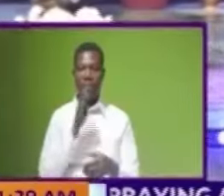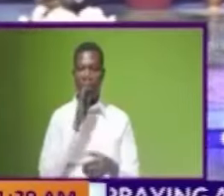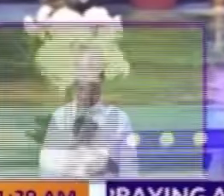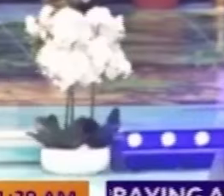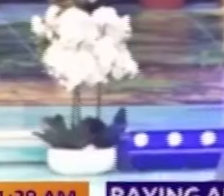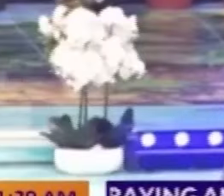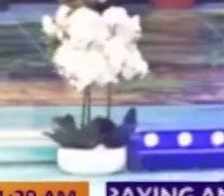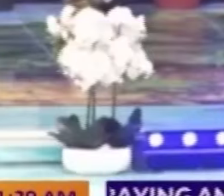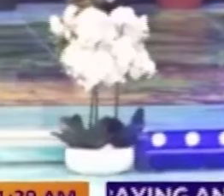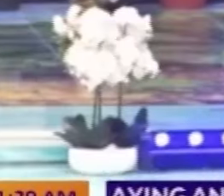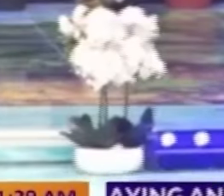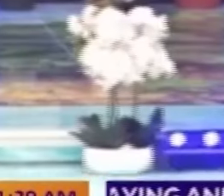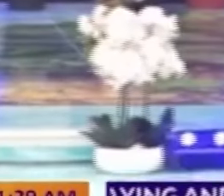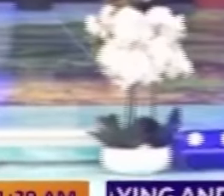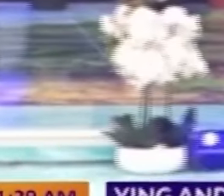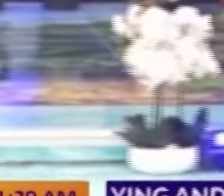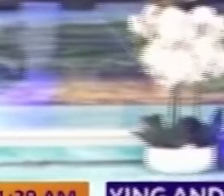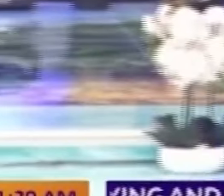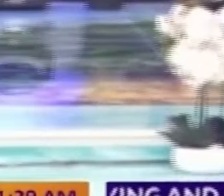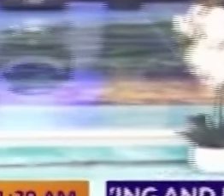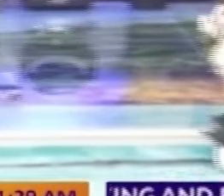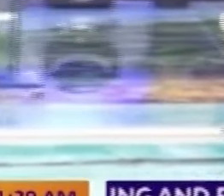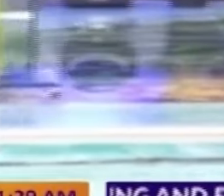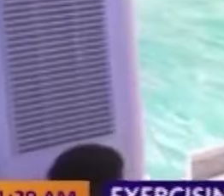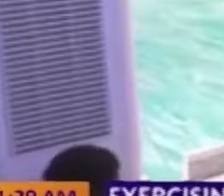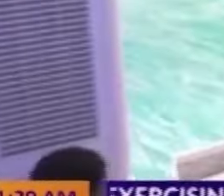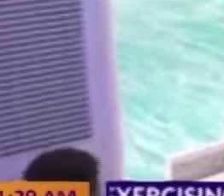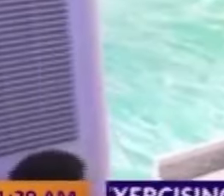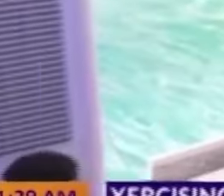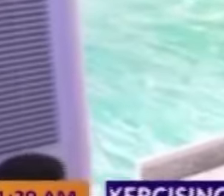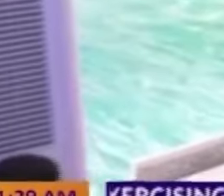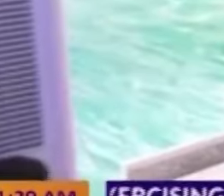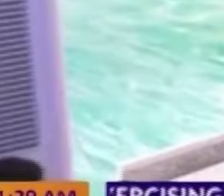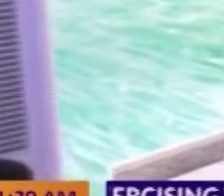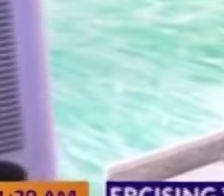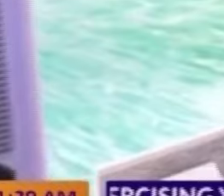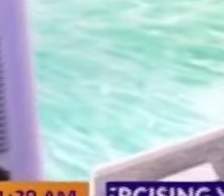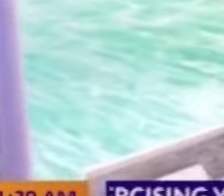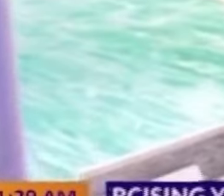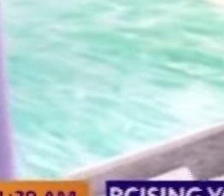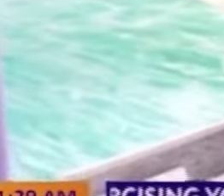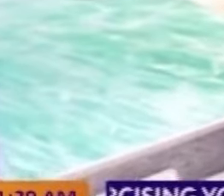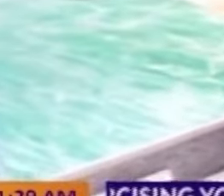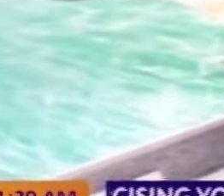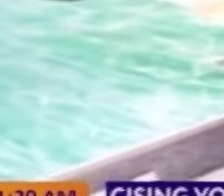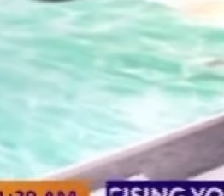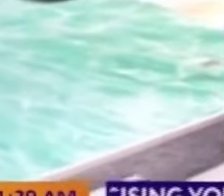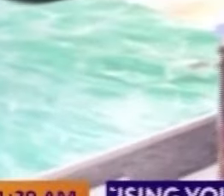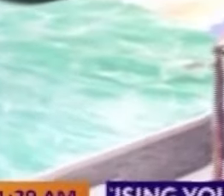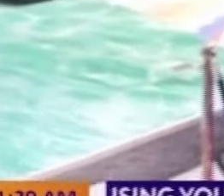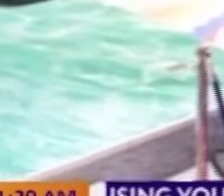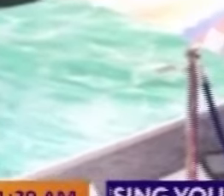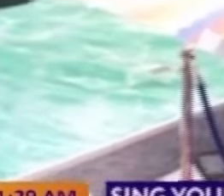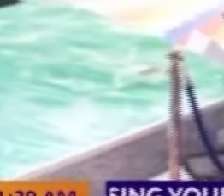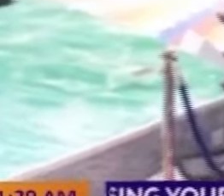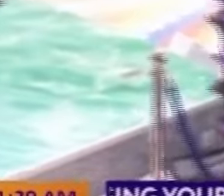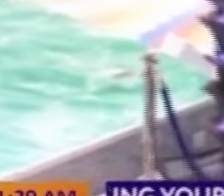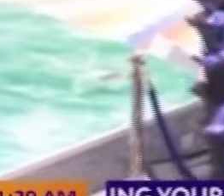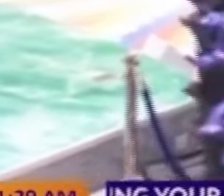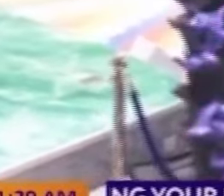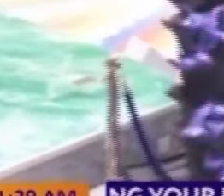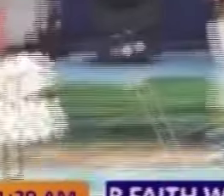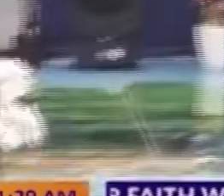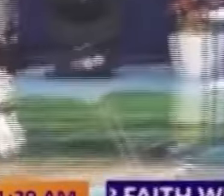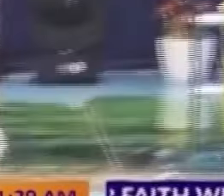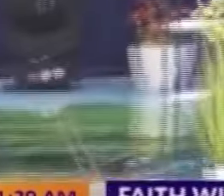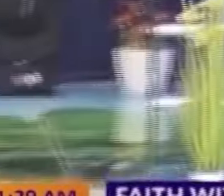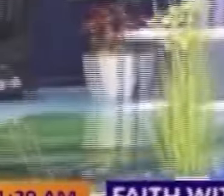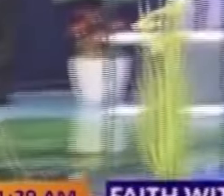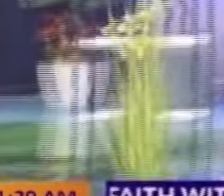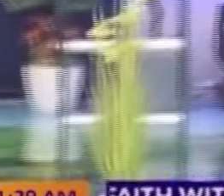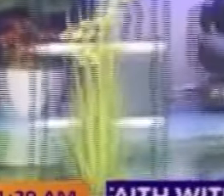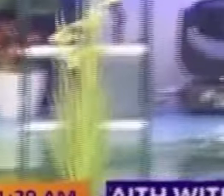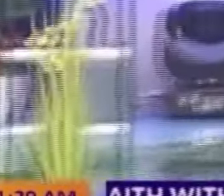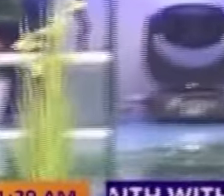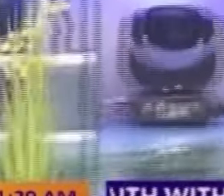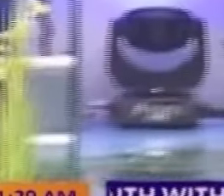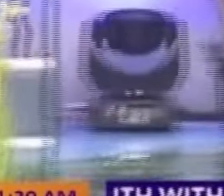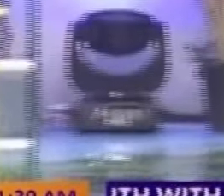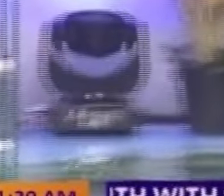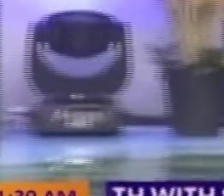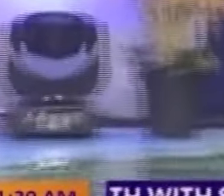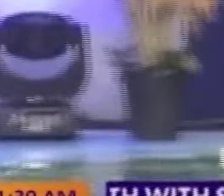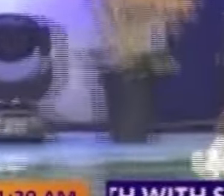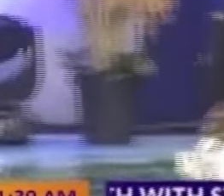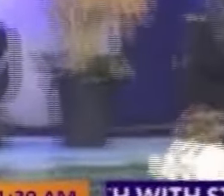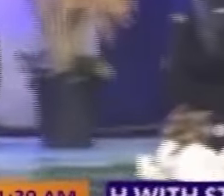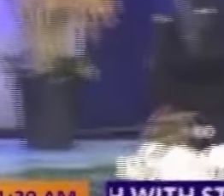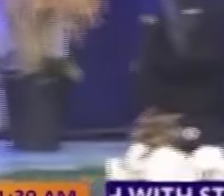When him say, what a minyan do ho, but me be any ma swatcher. When him say, Steve